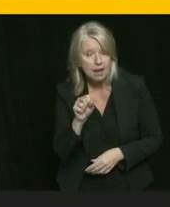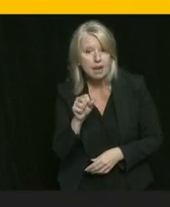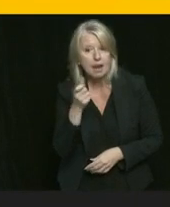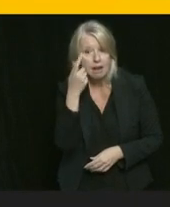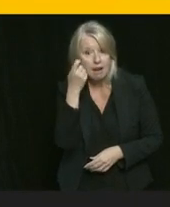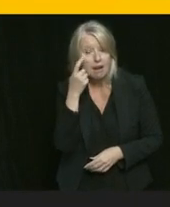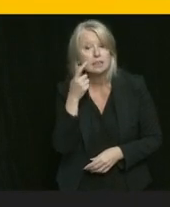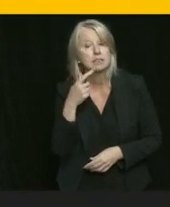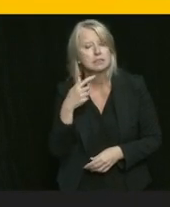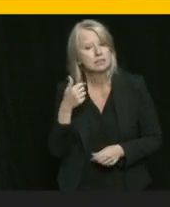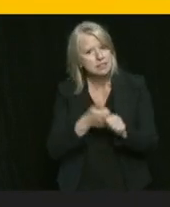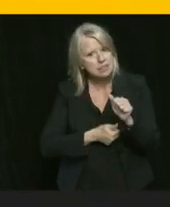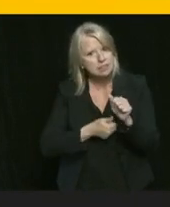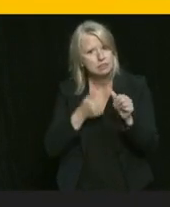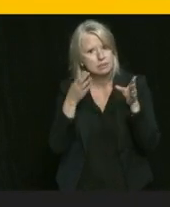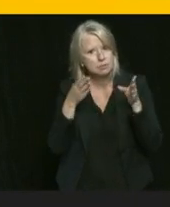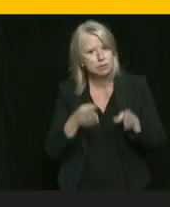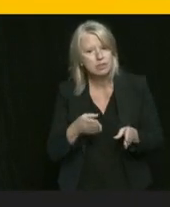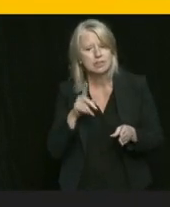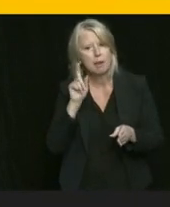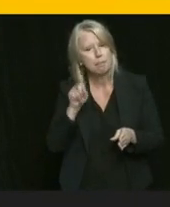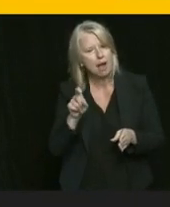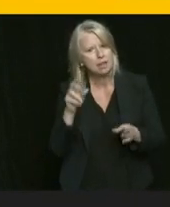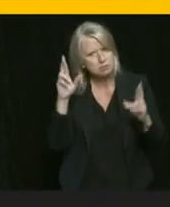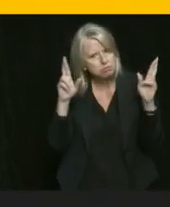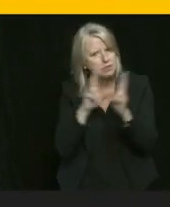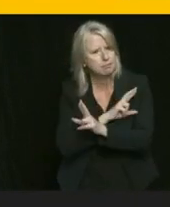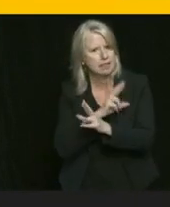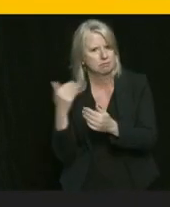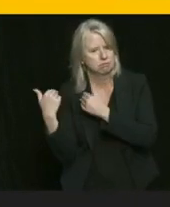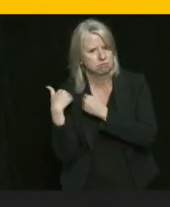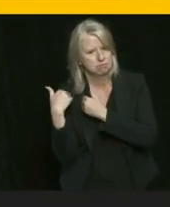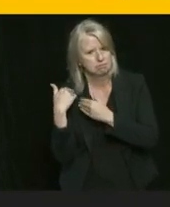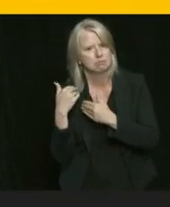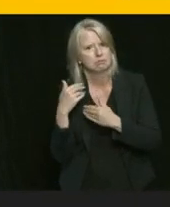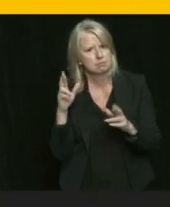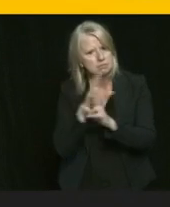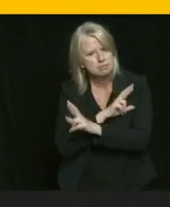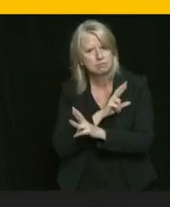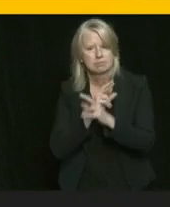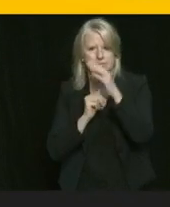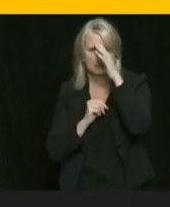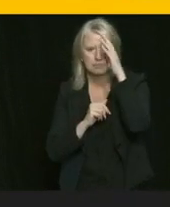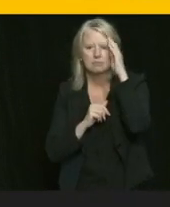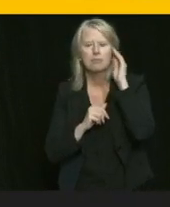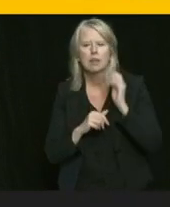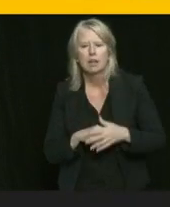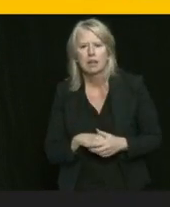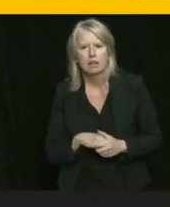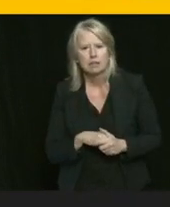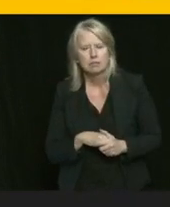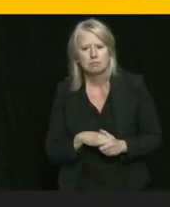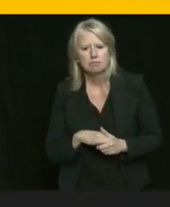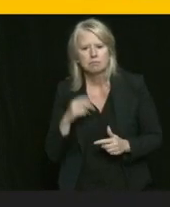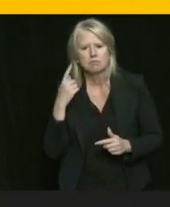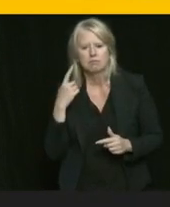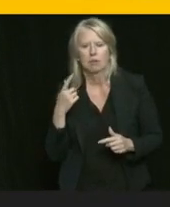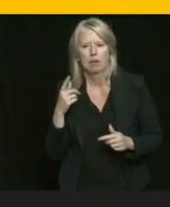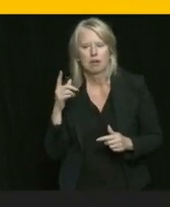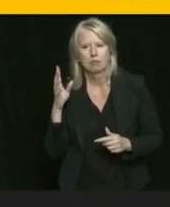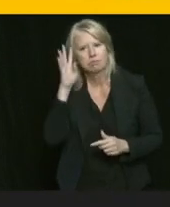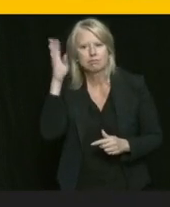must act respectfully towards others and not try to needlessly or